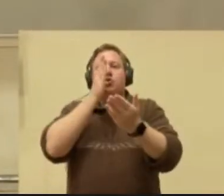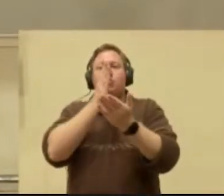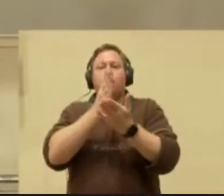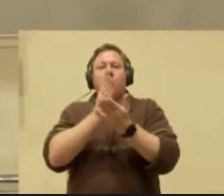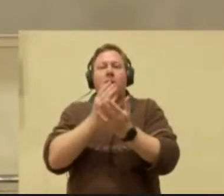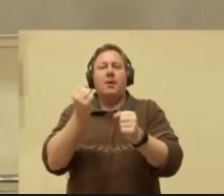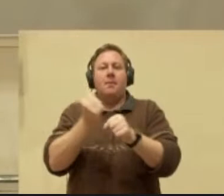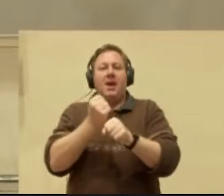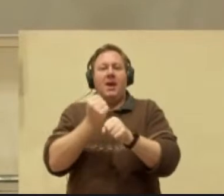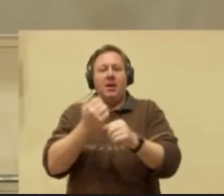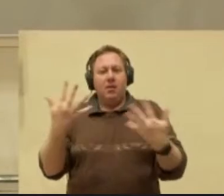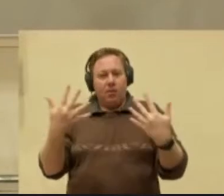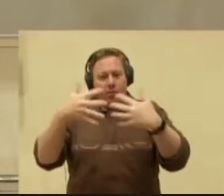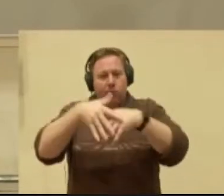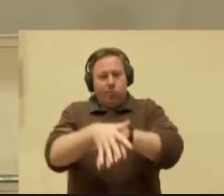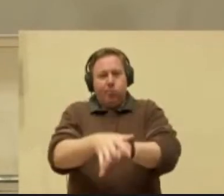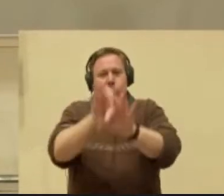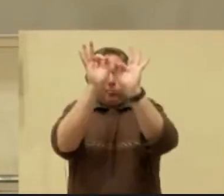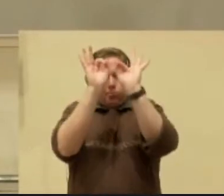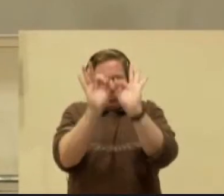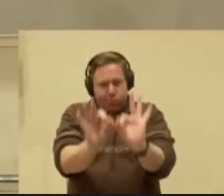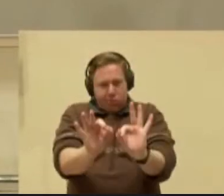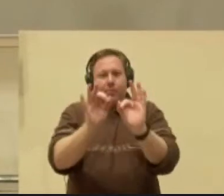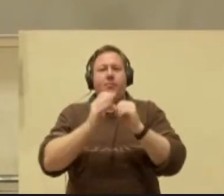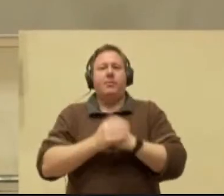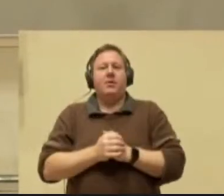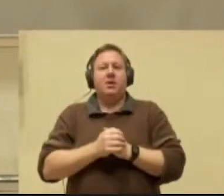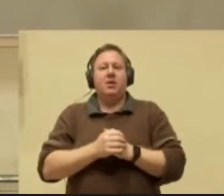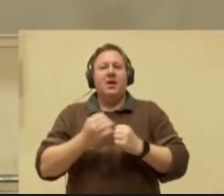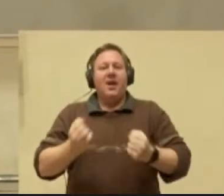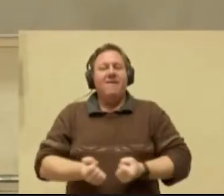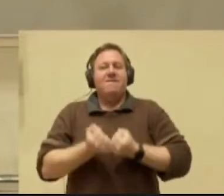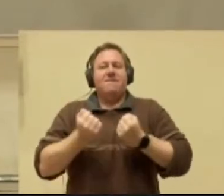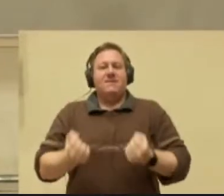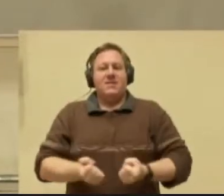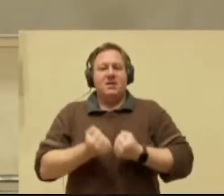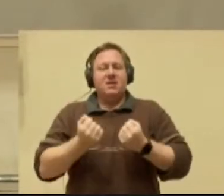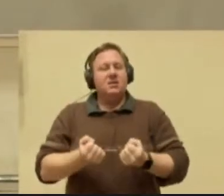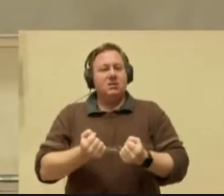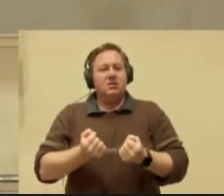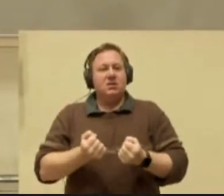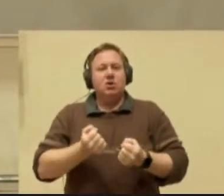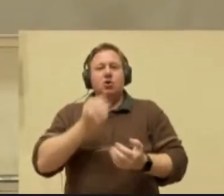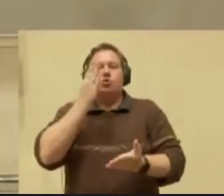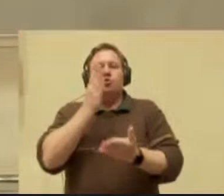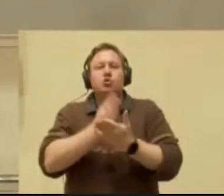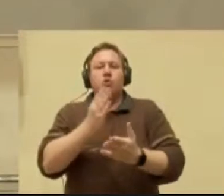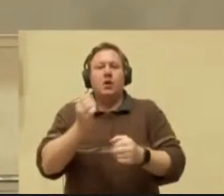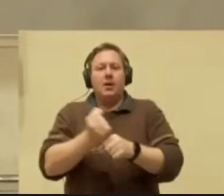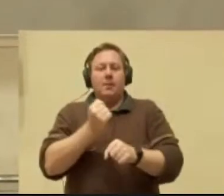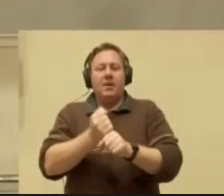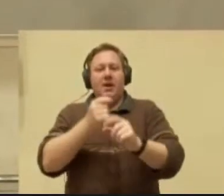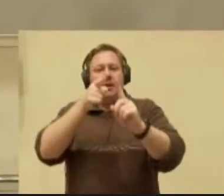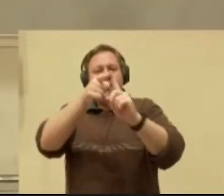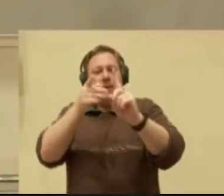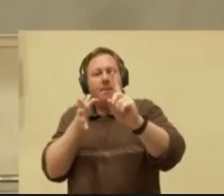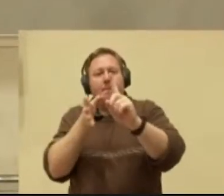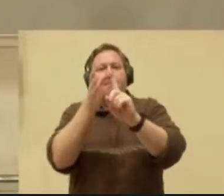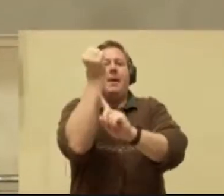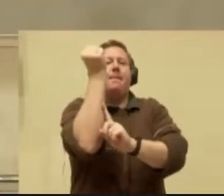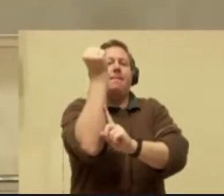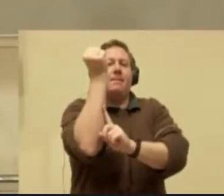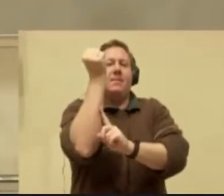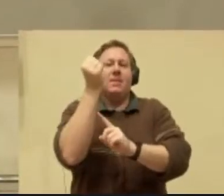continuously make efforts to ensure that this alignment is achieved through the stewardship of